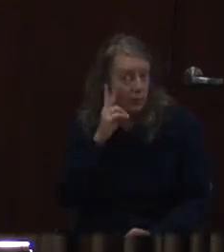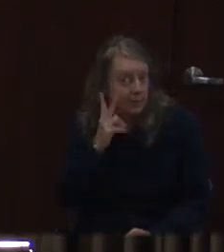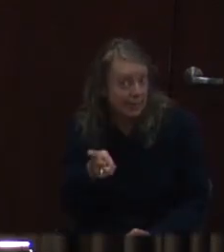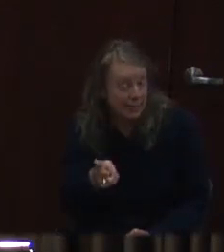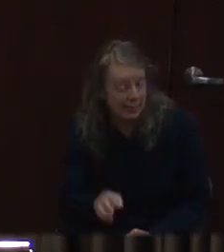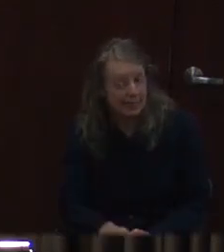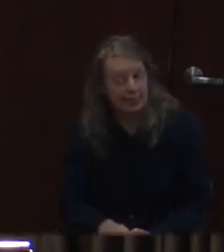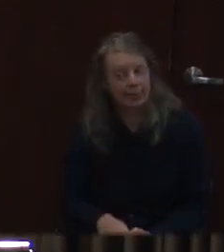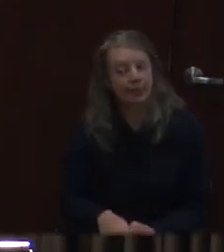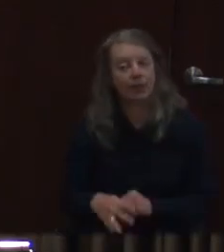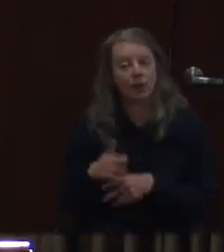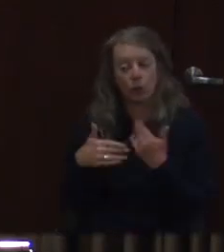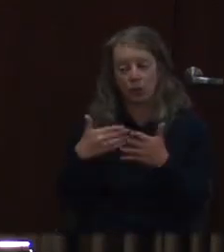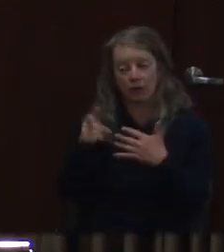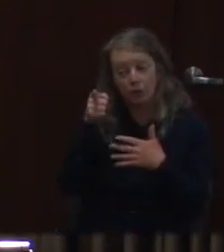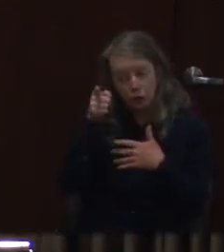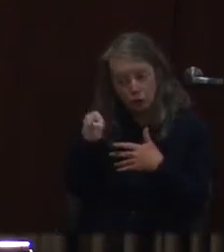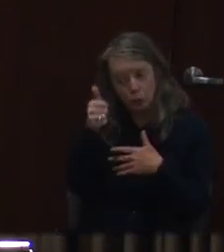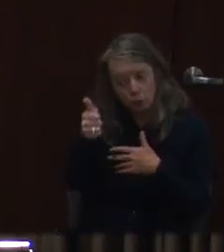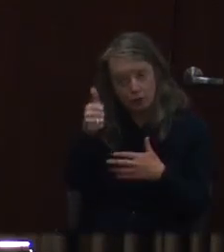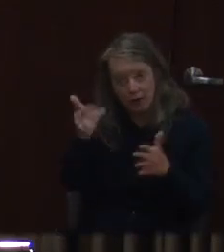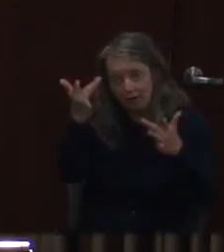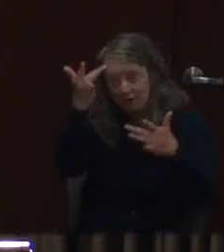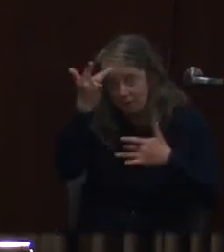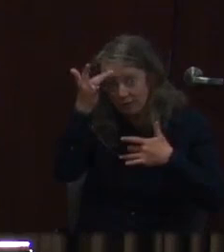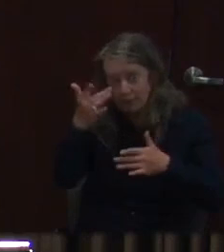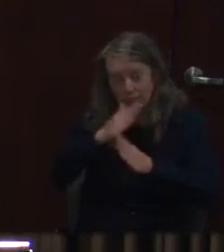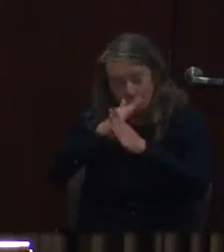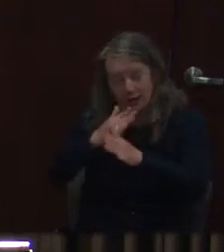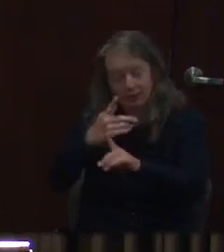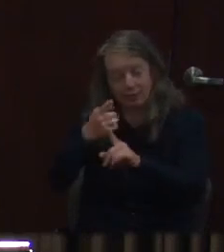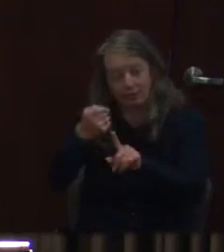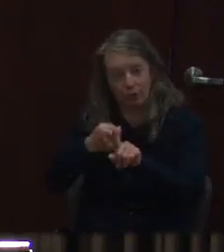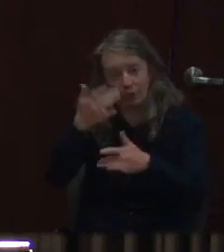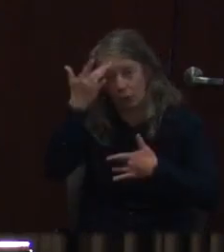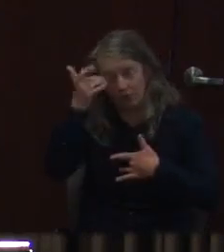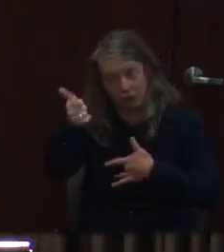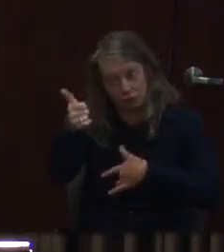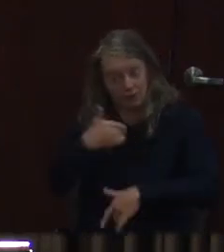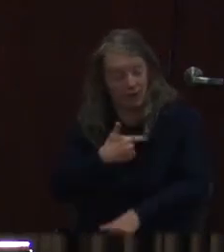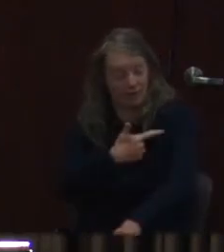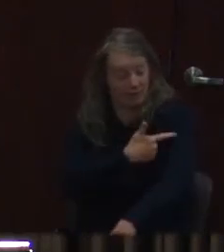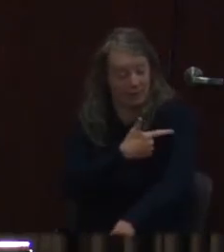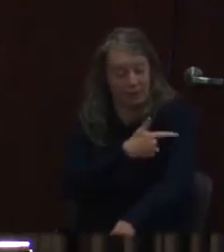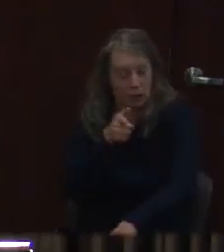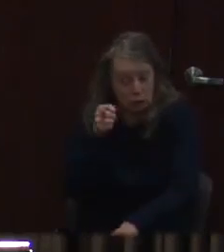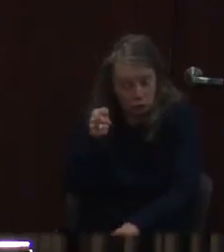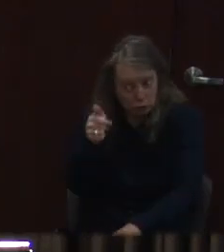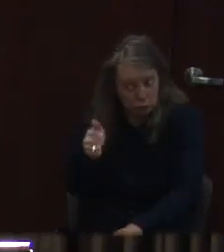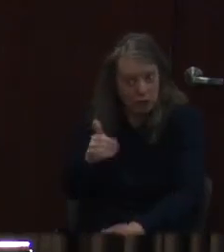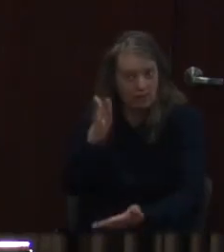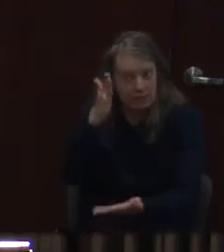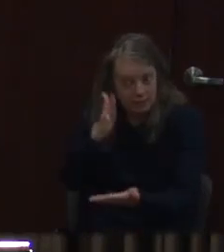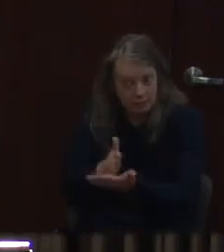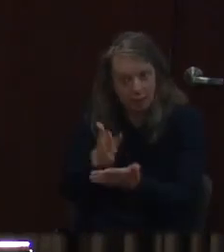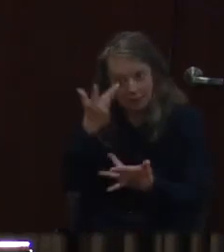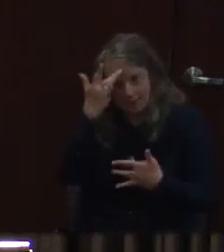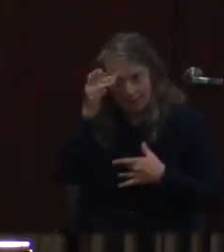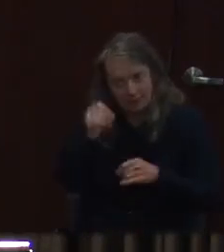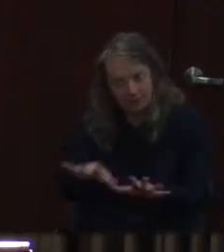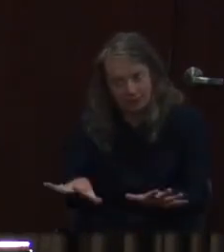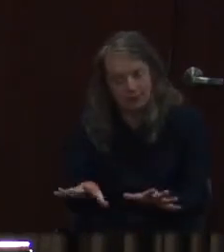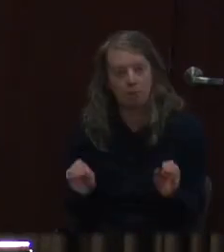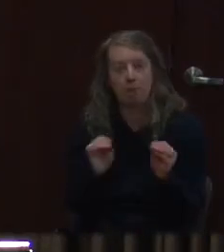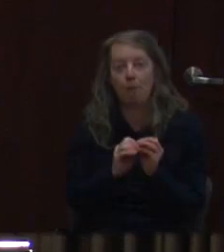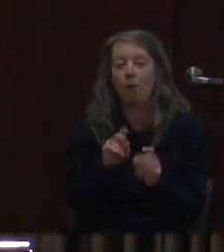vaccinated, you are stopping the spread. Like, you are stopping the spread. And the more folks get vaccinated, the more likely we